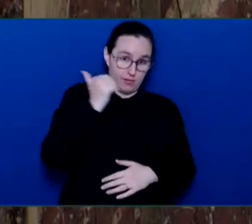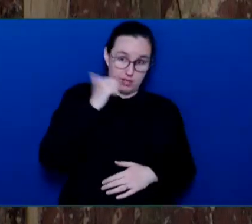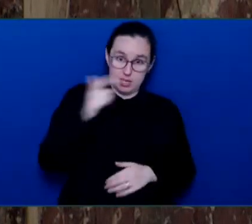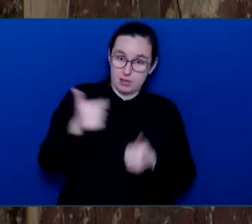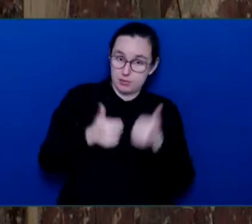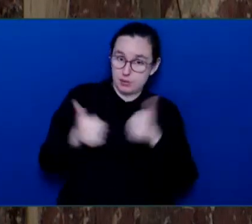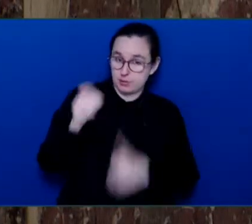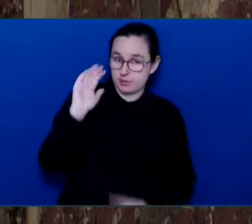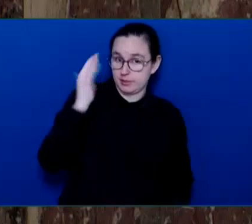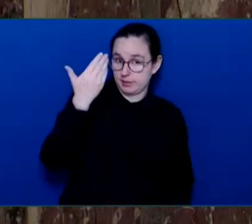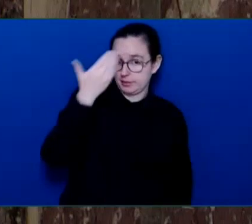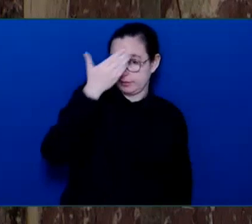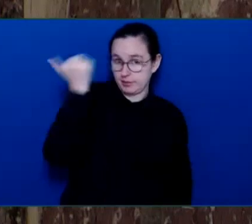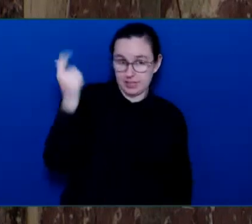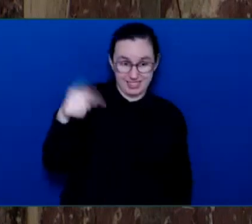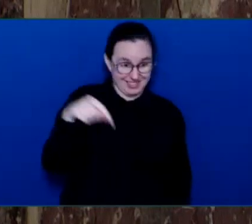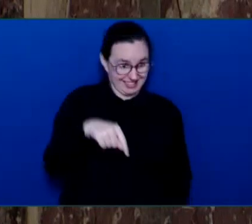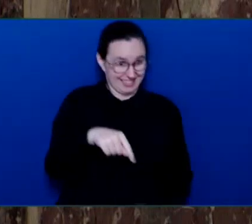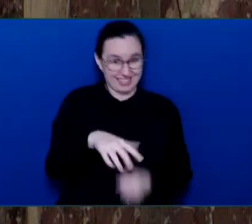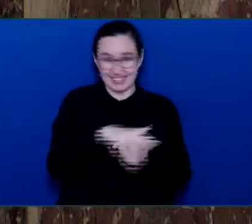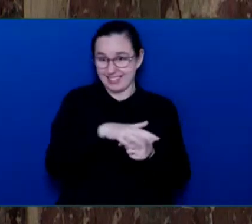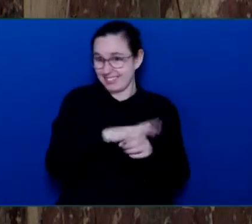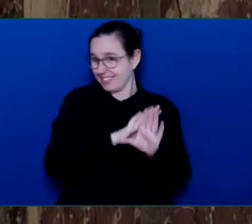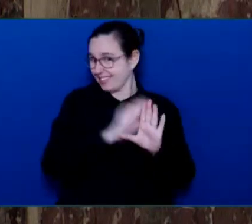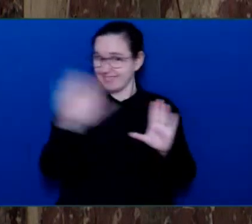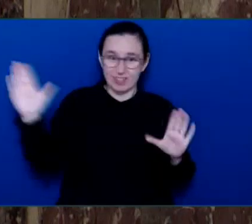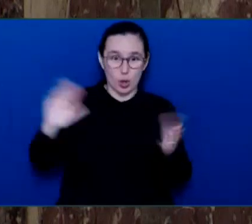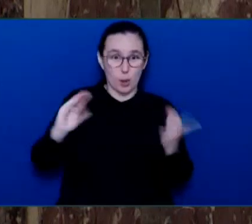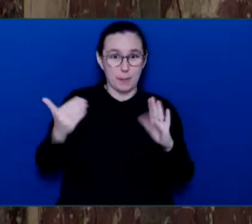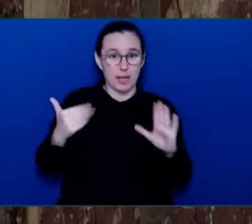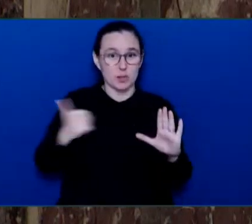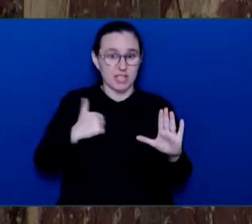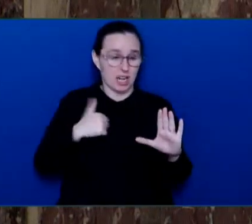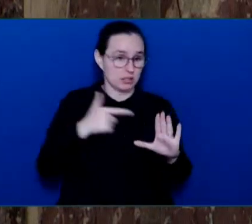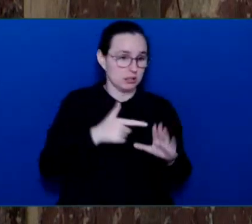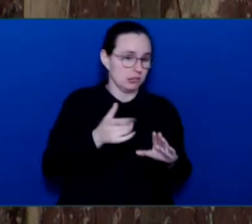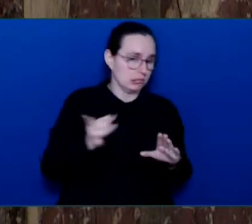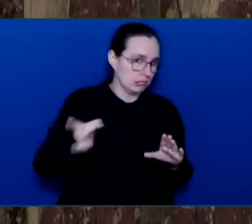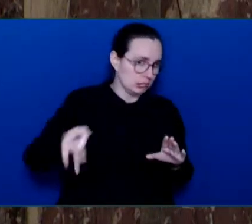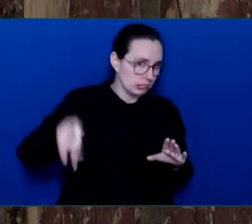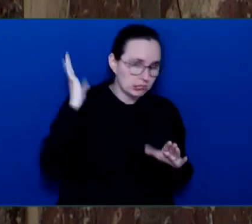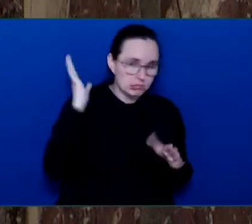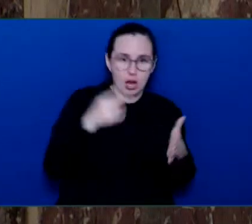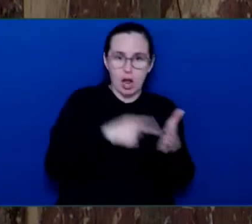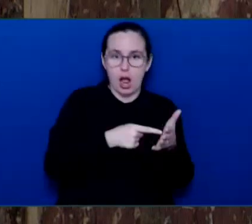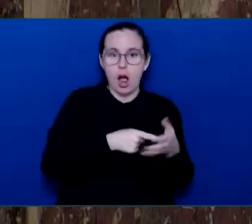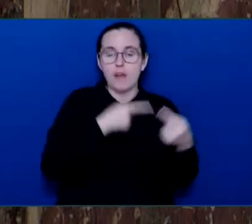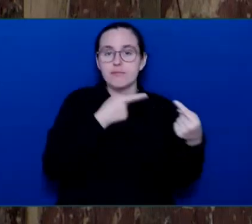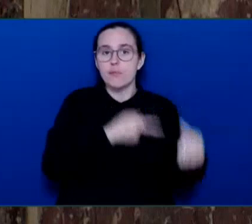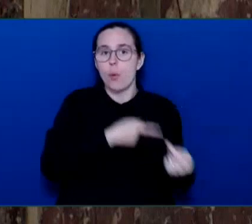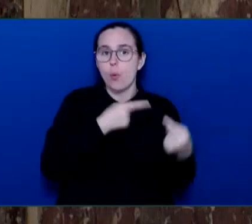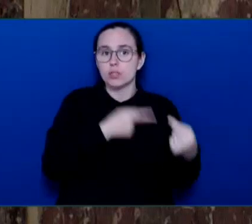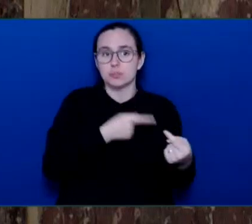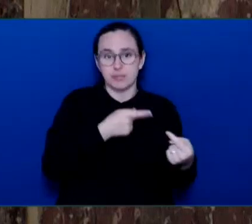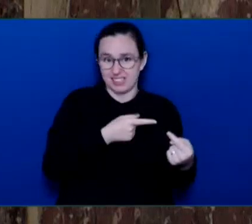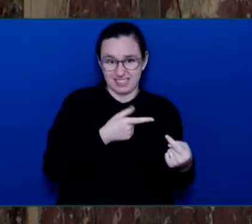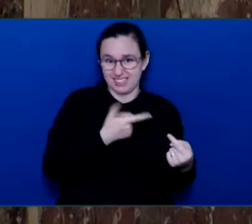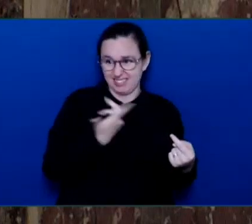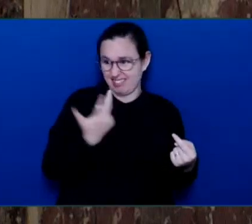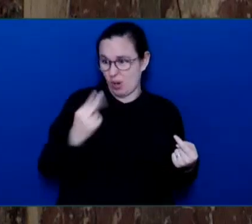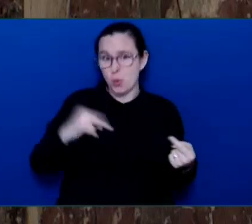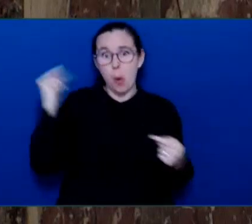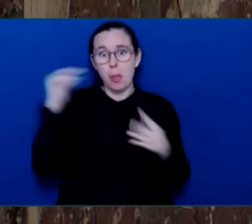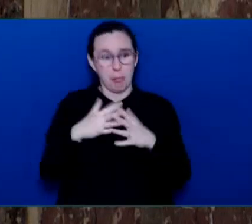Canada, frankly in North America. And shockingly, Mr. Speaker, it could get so much worse under the NDP government.